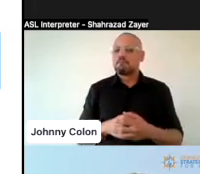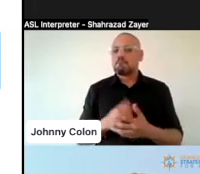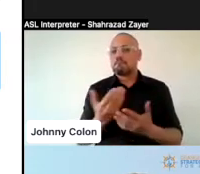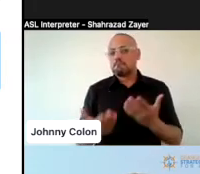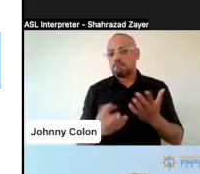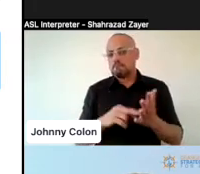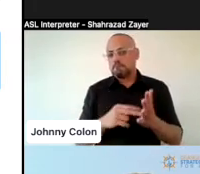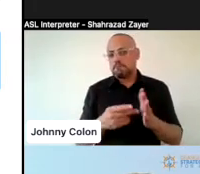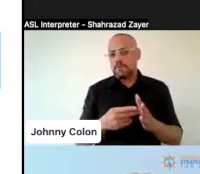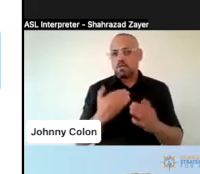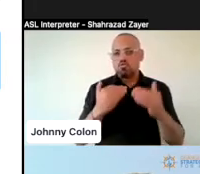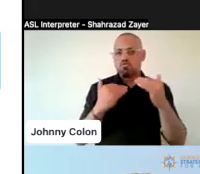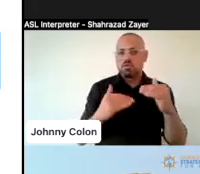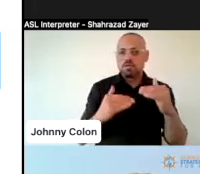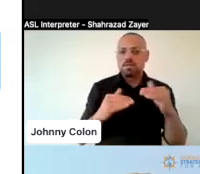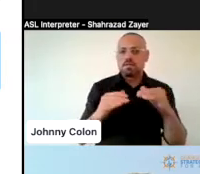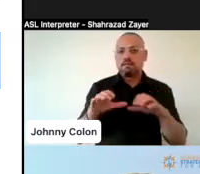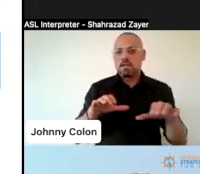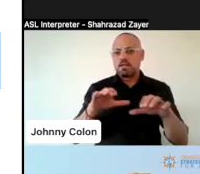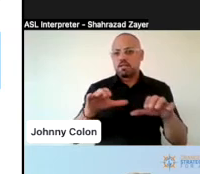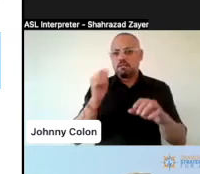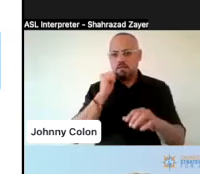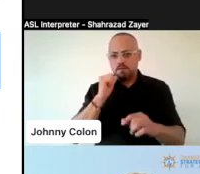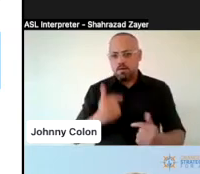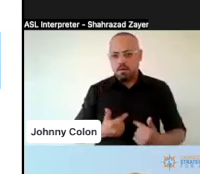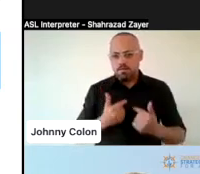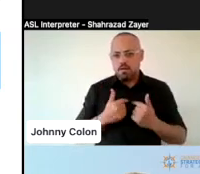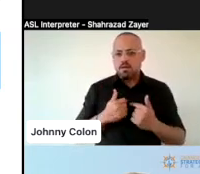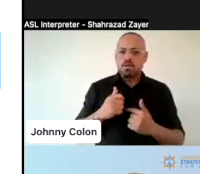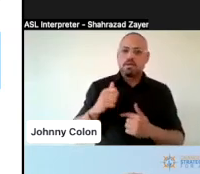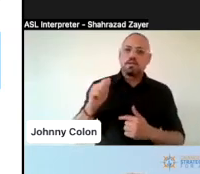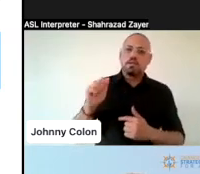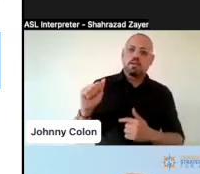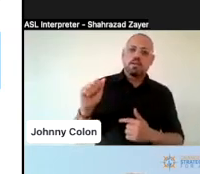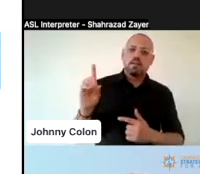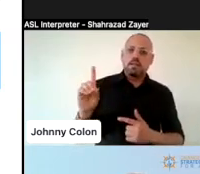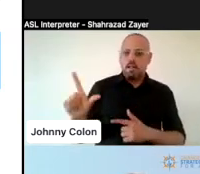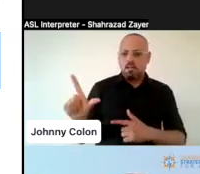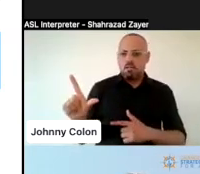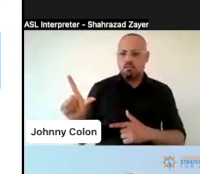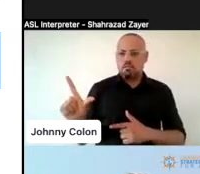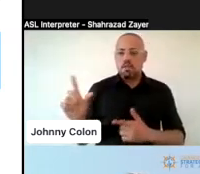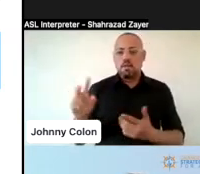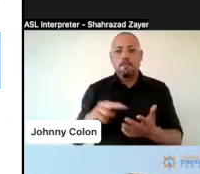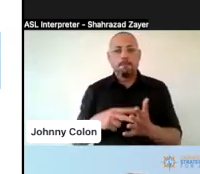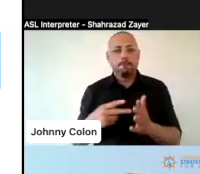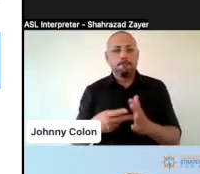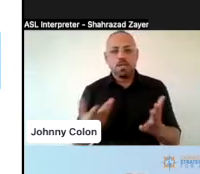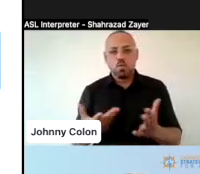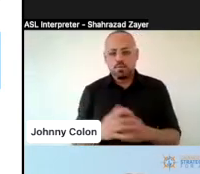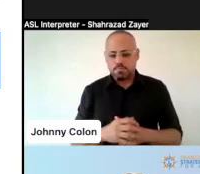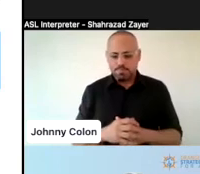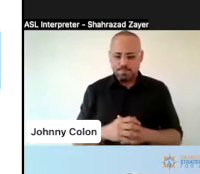a restriction on activities of daily living. And what that means